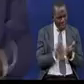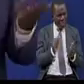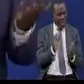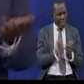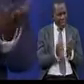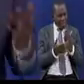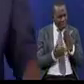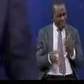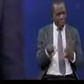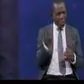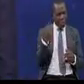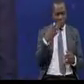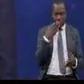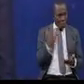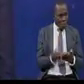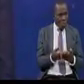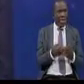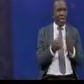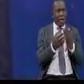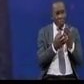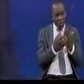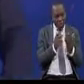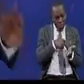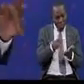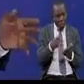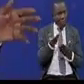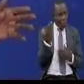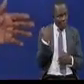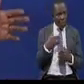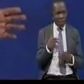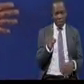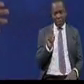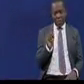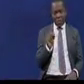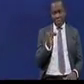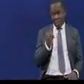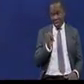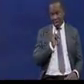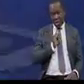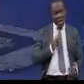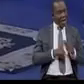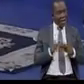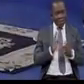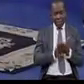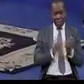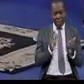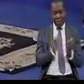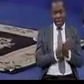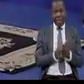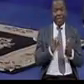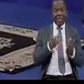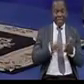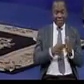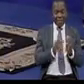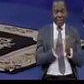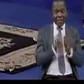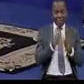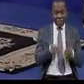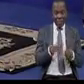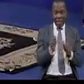again. That the man is choosing, that he is going to abandon the faith